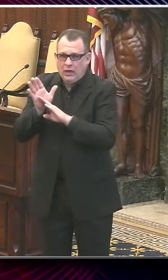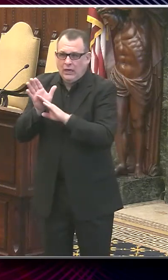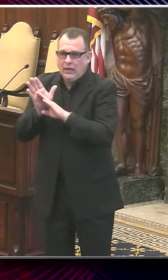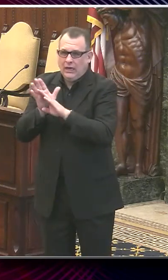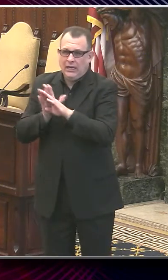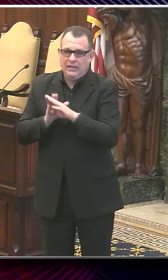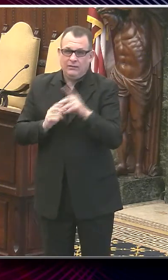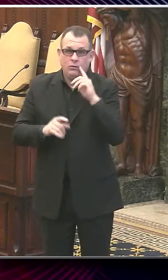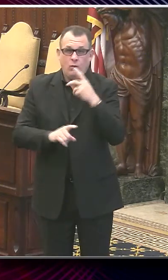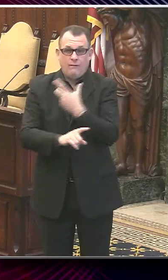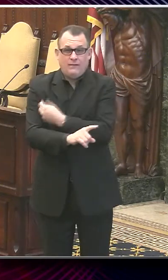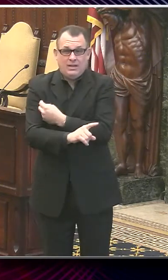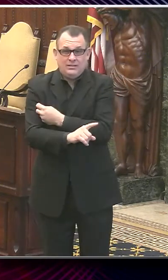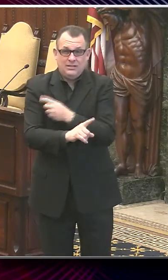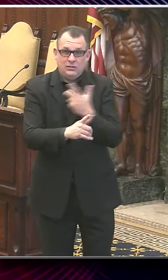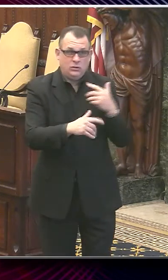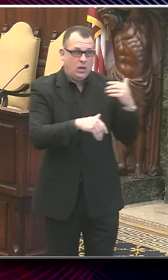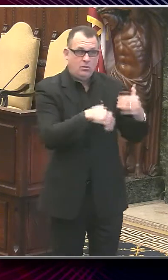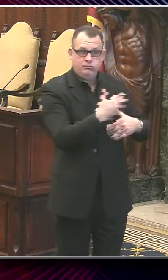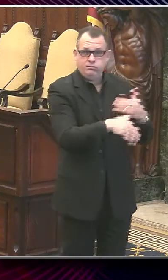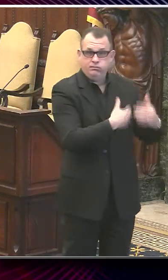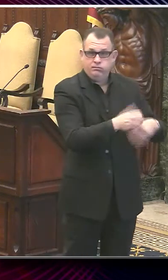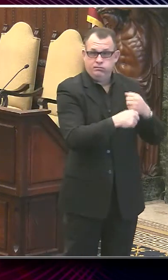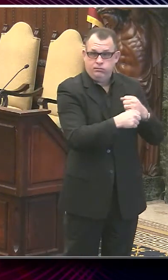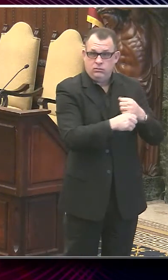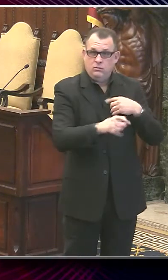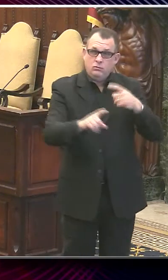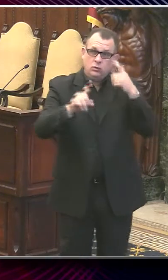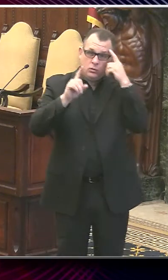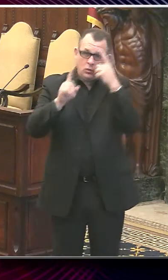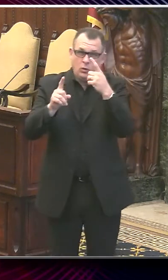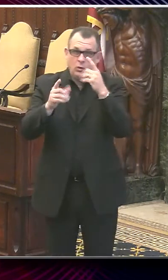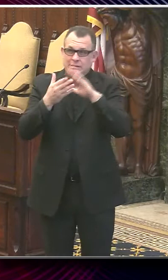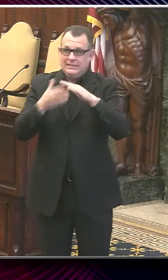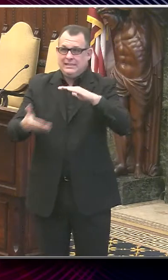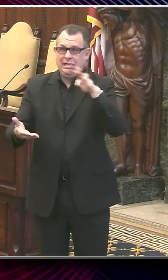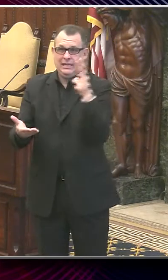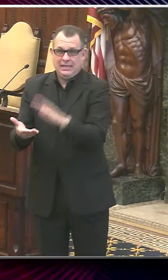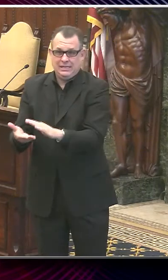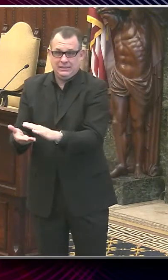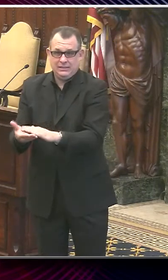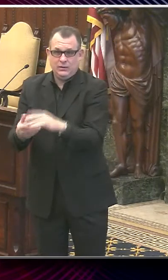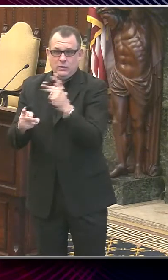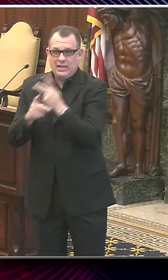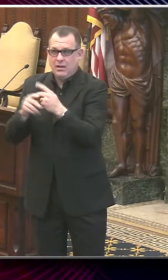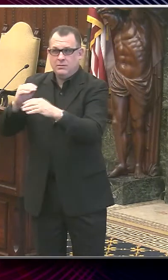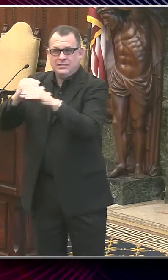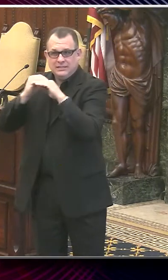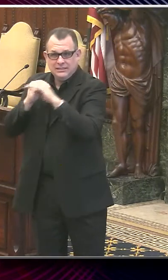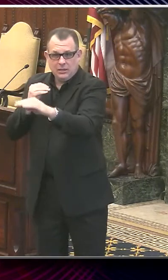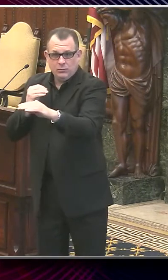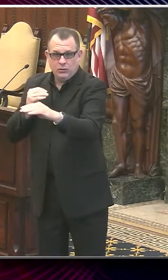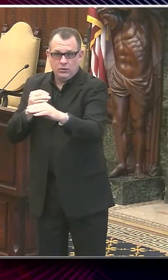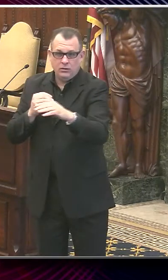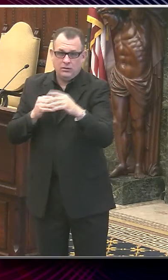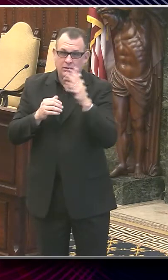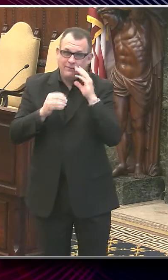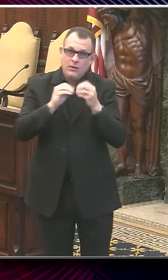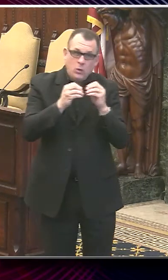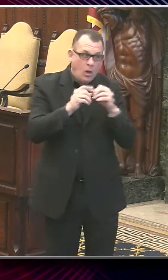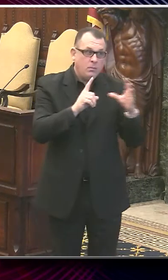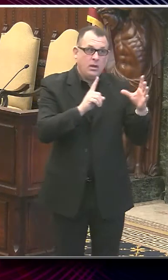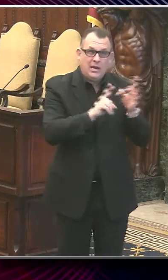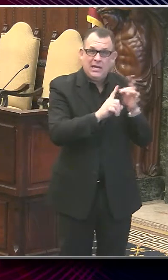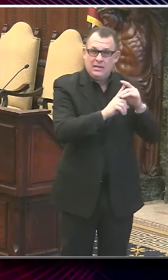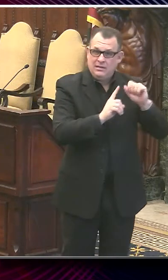that we're doing can keep the deaths down even as the cases rise, which is, we hope, what would happen. Now, let me talk about